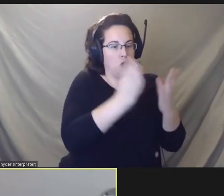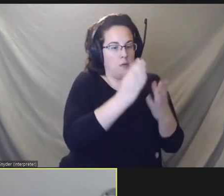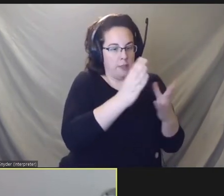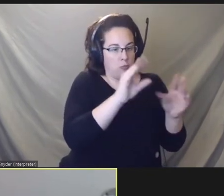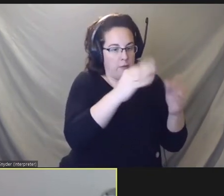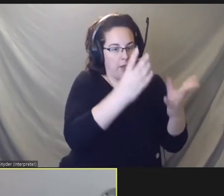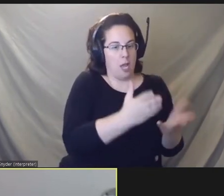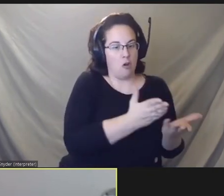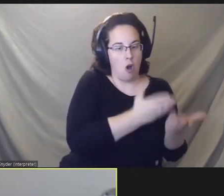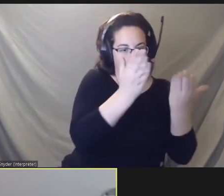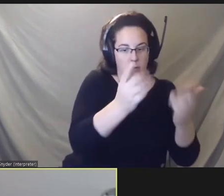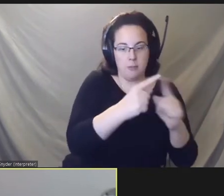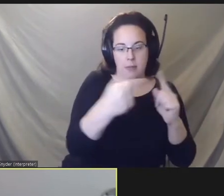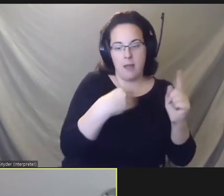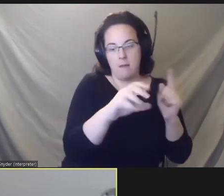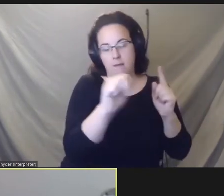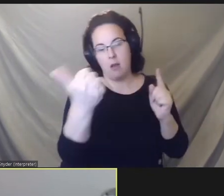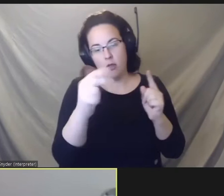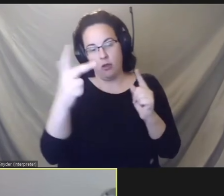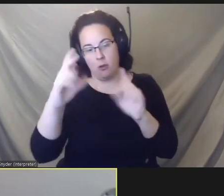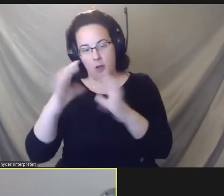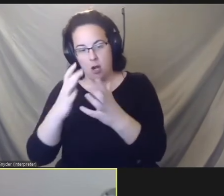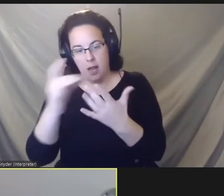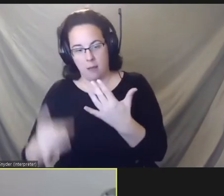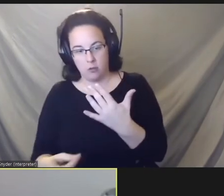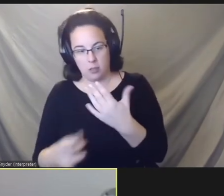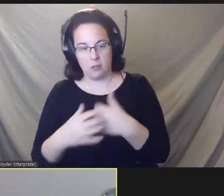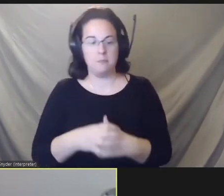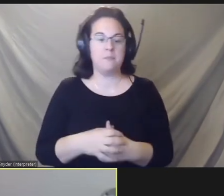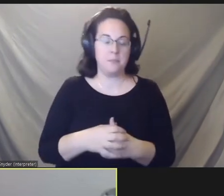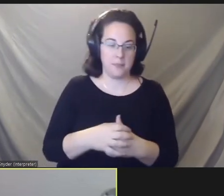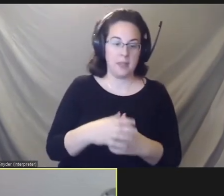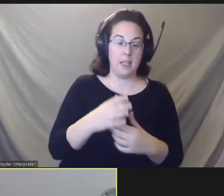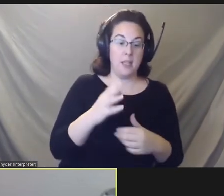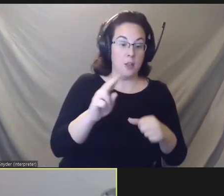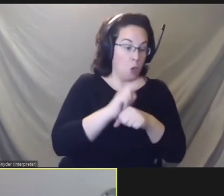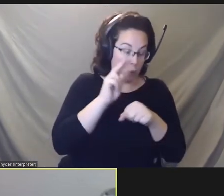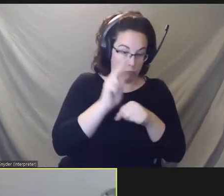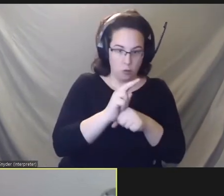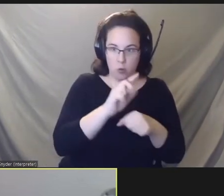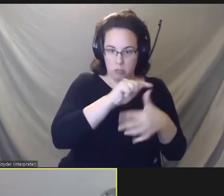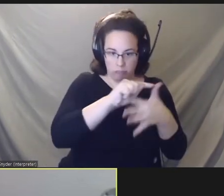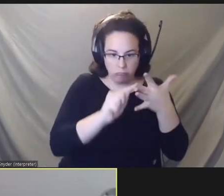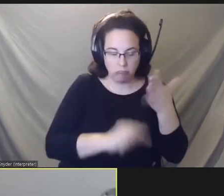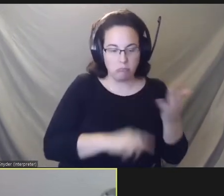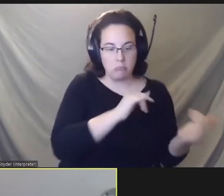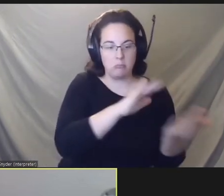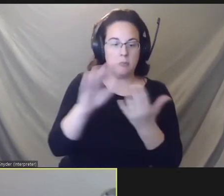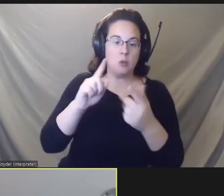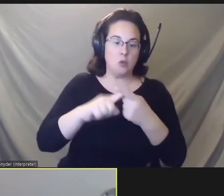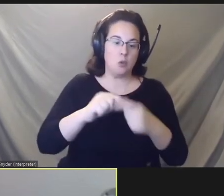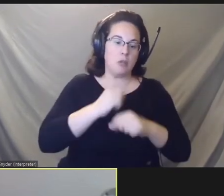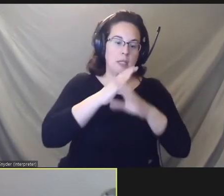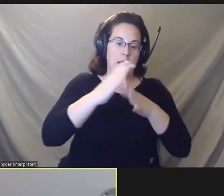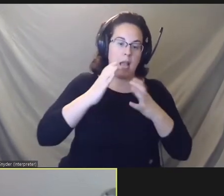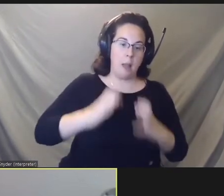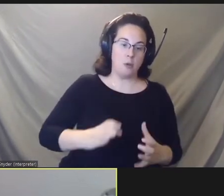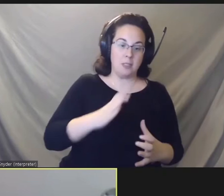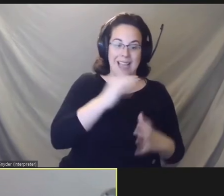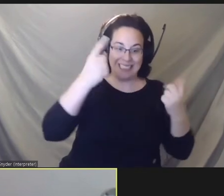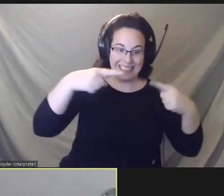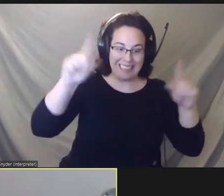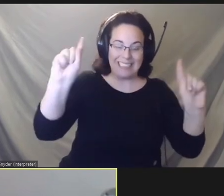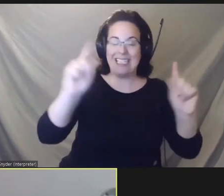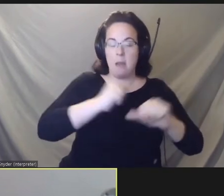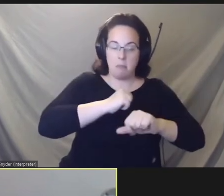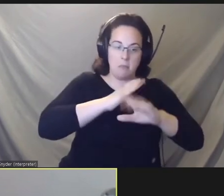offers. Voice service providers are taking these measures to protect their customers from illegal and unwanted calls and have succeeded in blocking millions